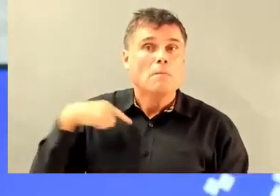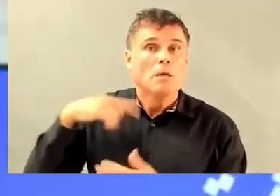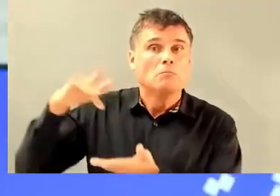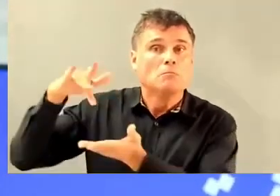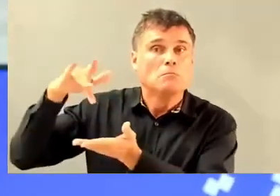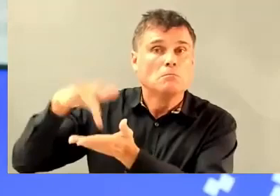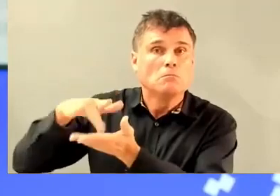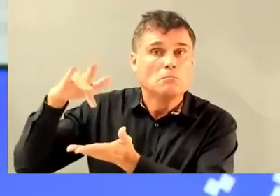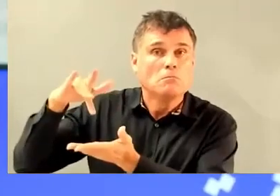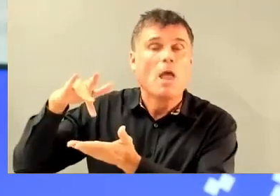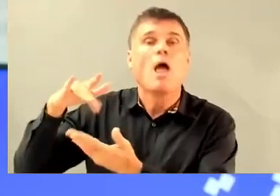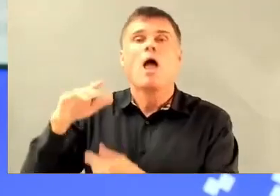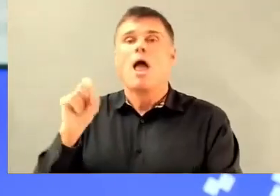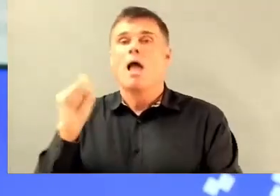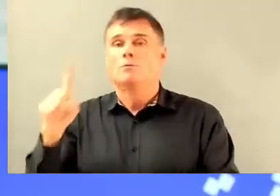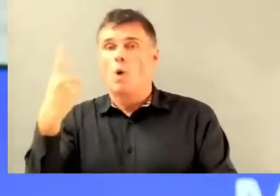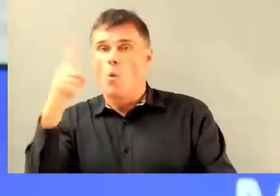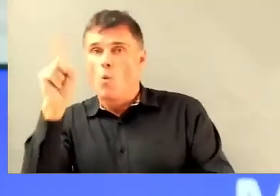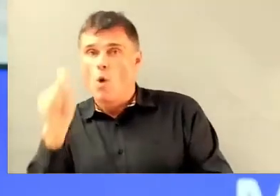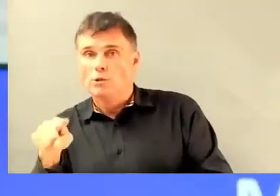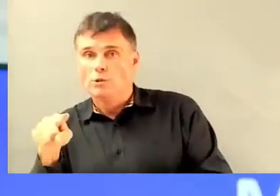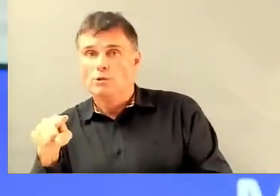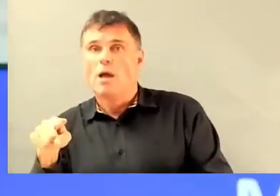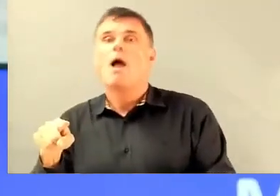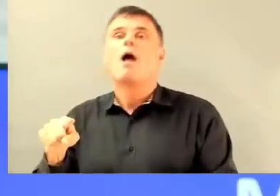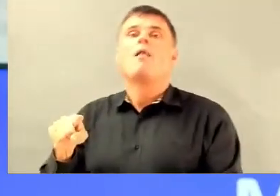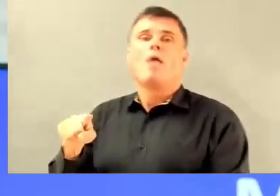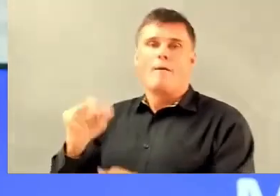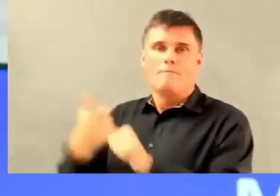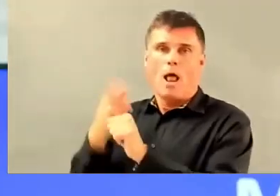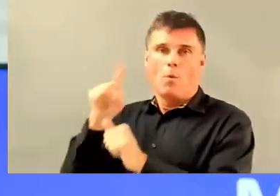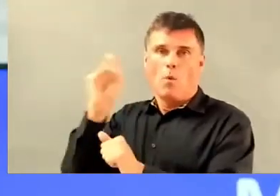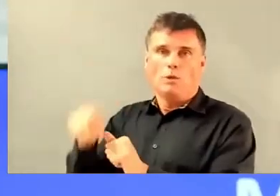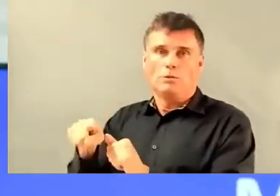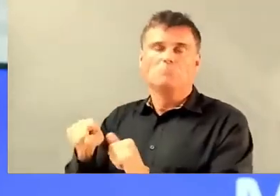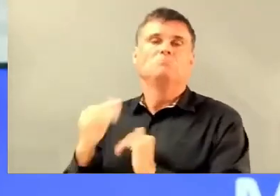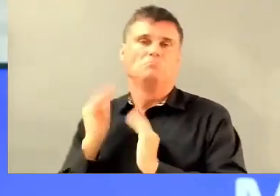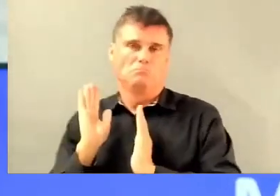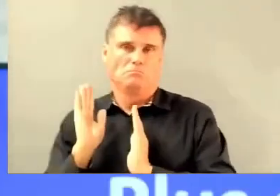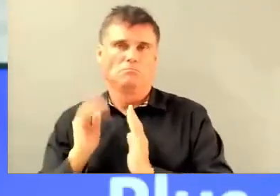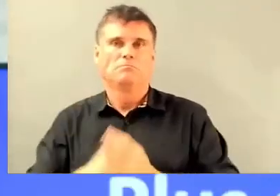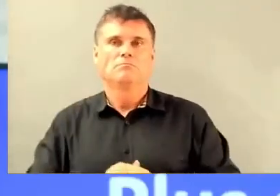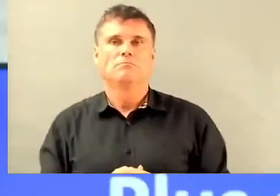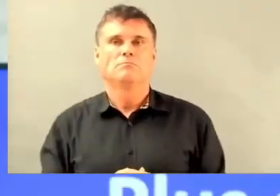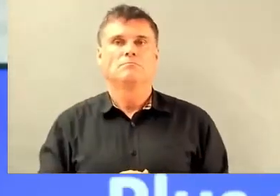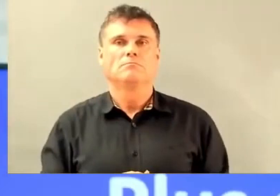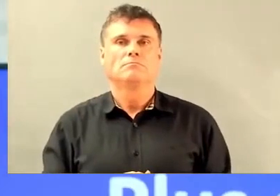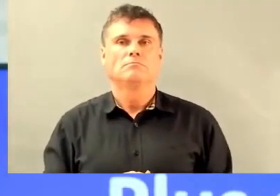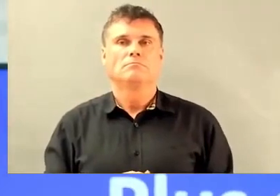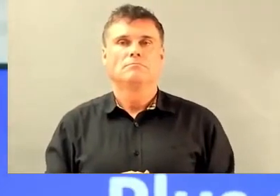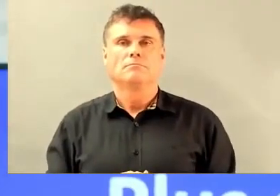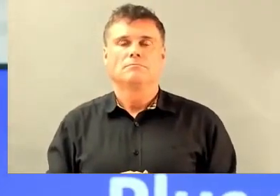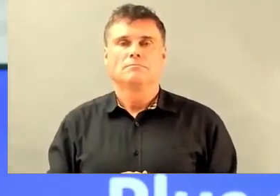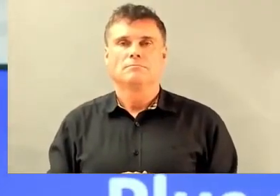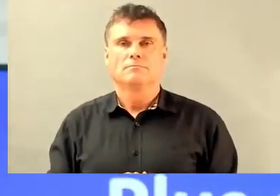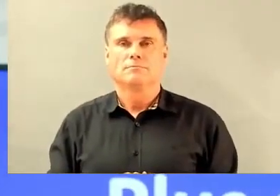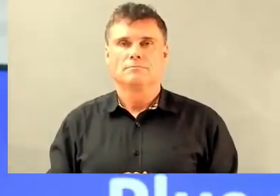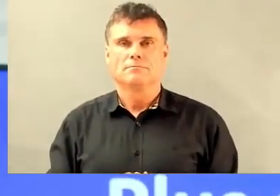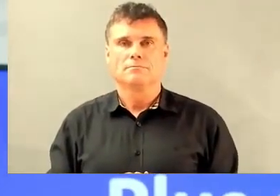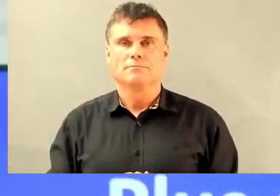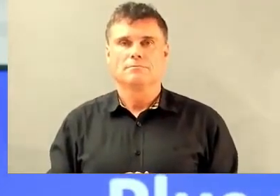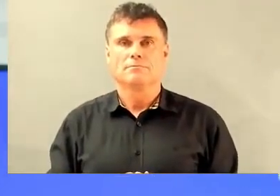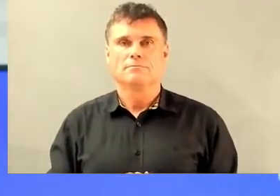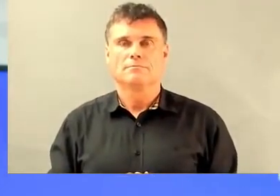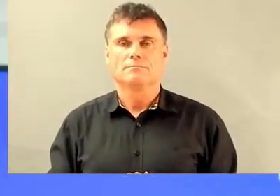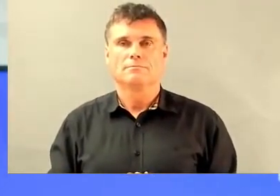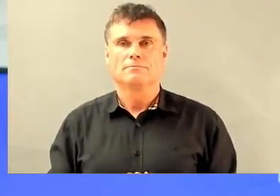and one follow-up, and please remember to take yourself off speakerphone before asking your question. Our first question will go to Coast